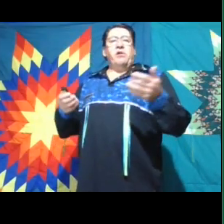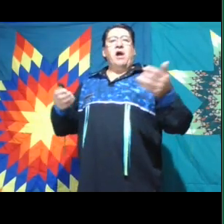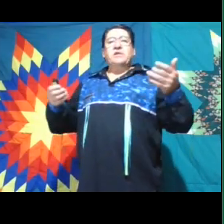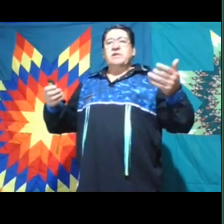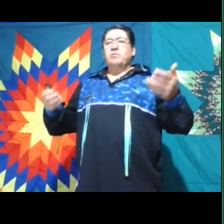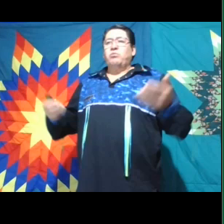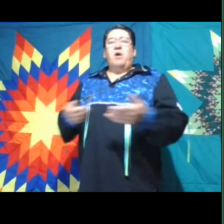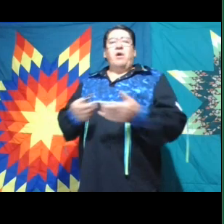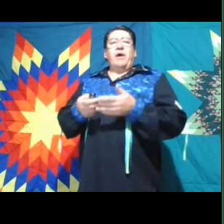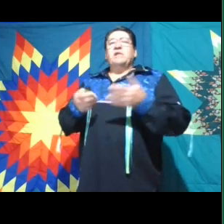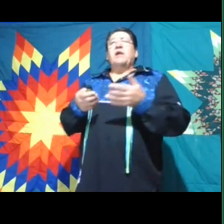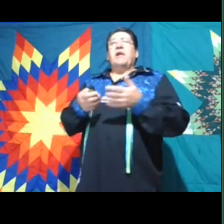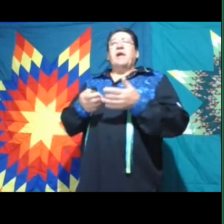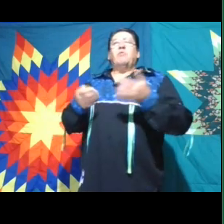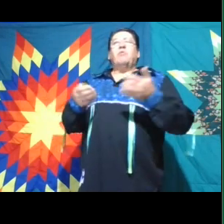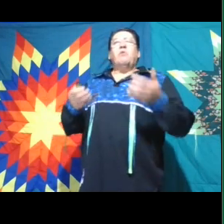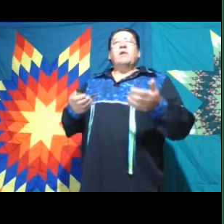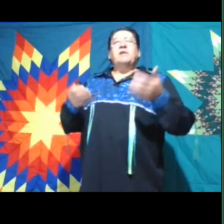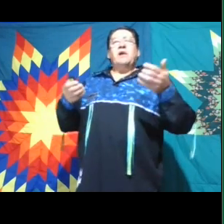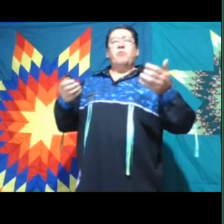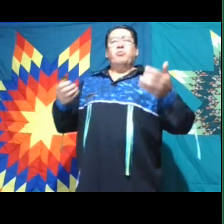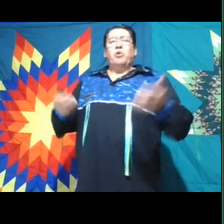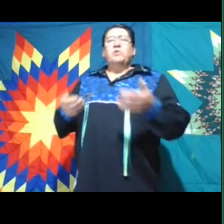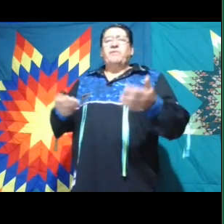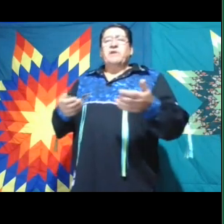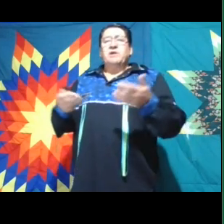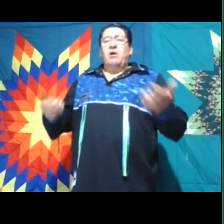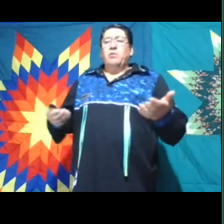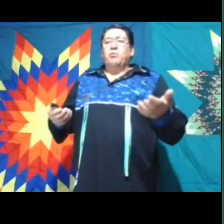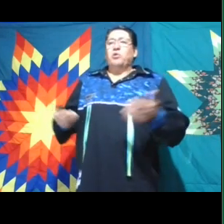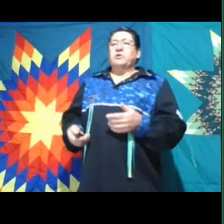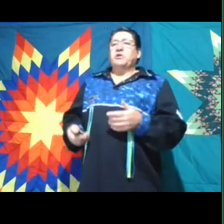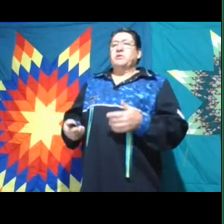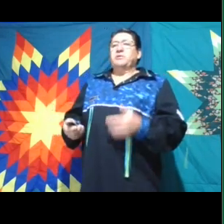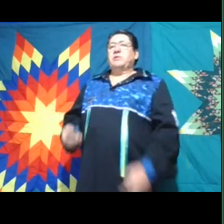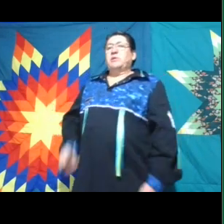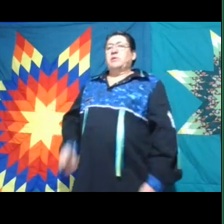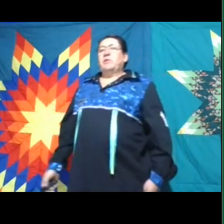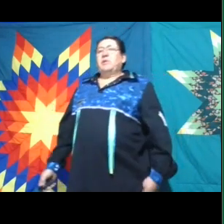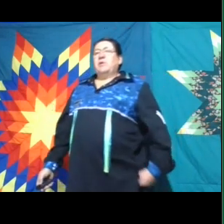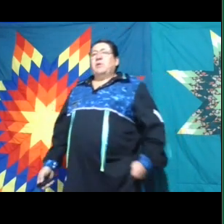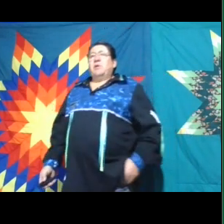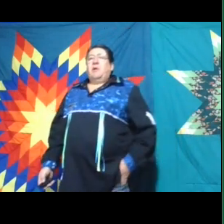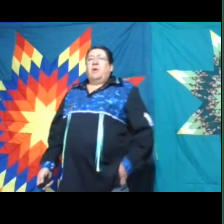and not just, it's not a one approach fits all approach.